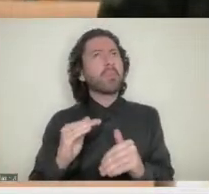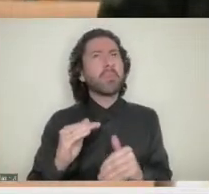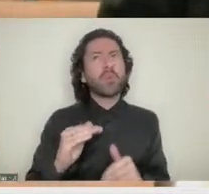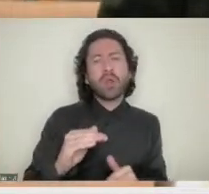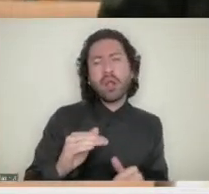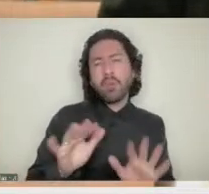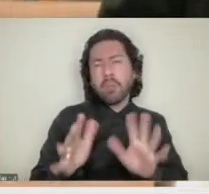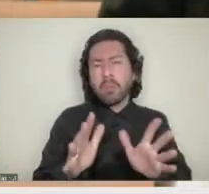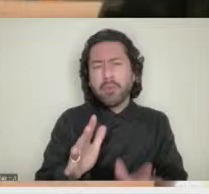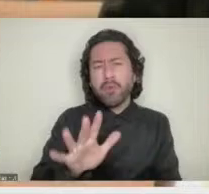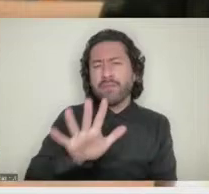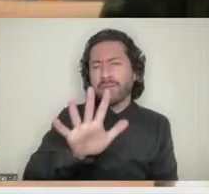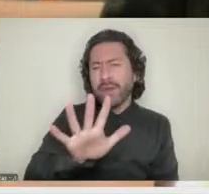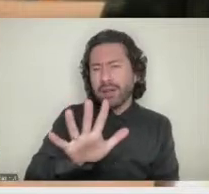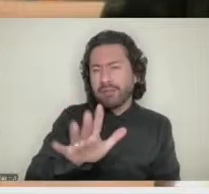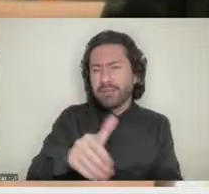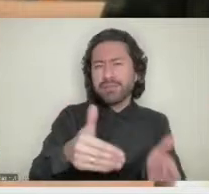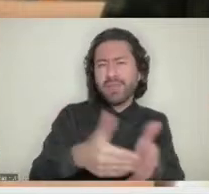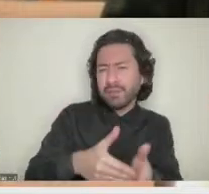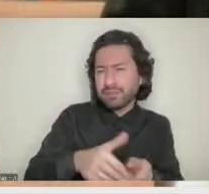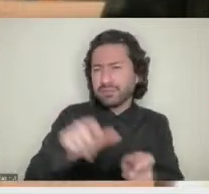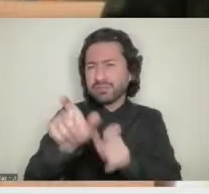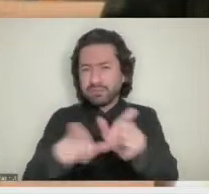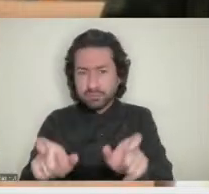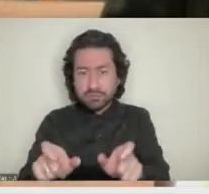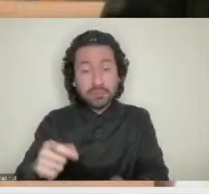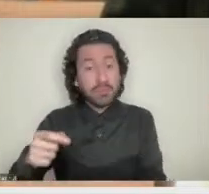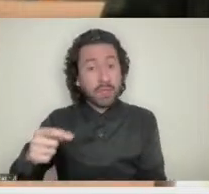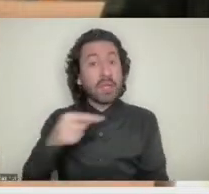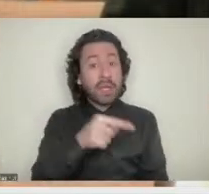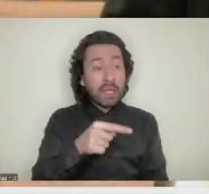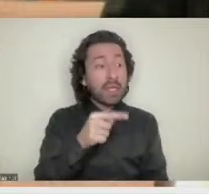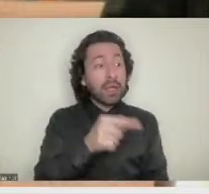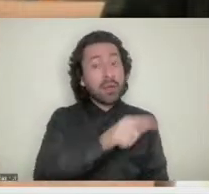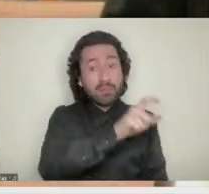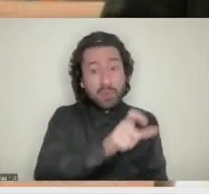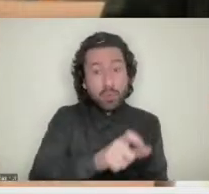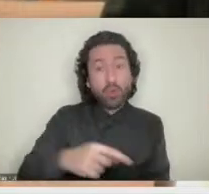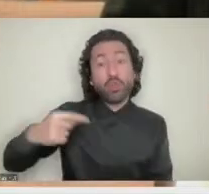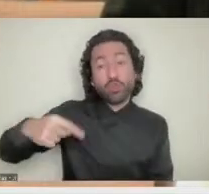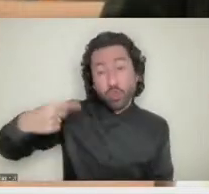more than 4,700 people who on a daily basis, and together with the